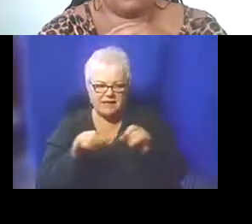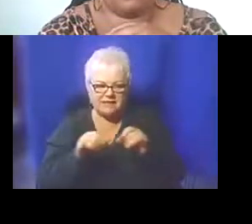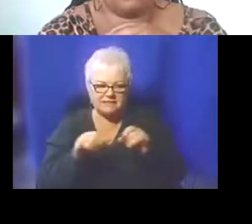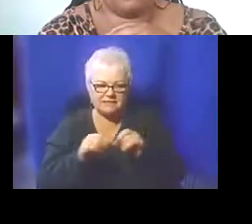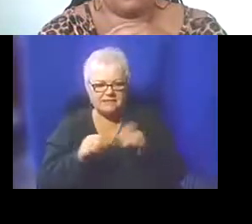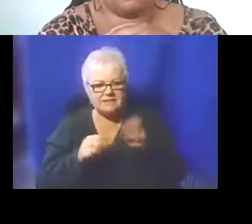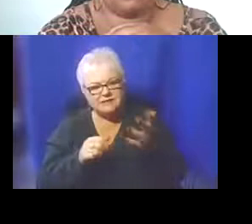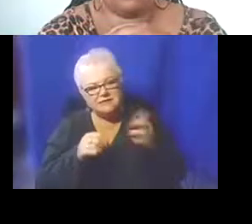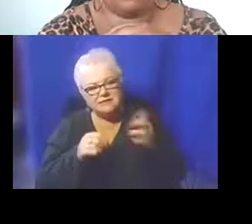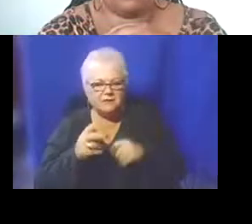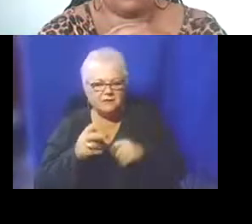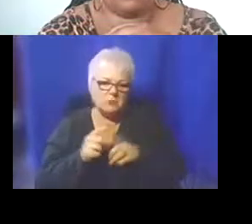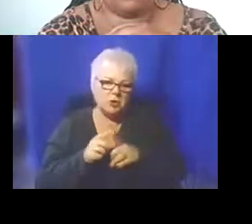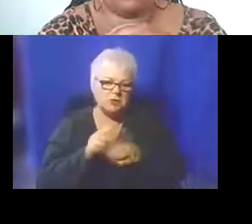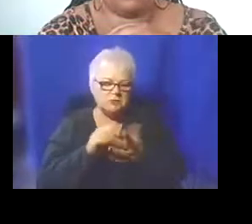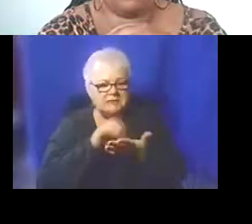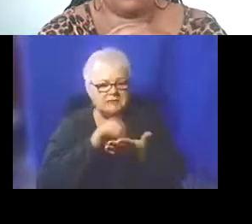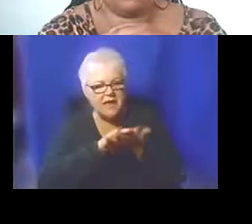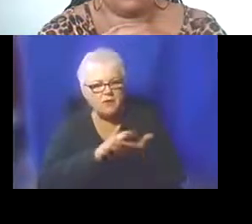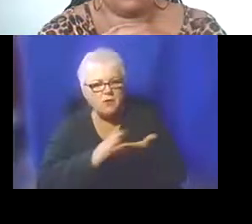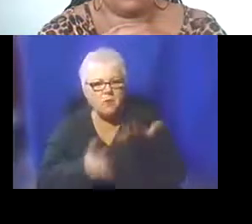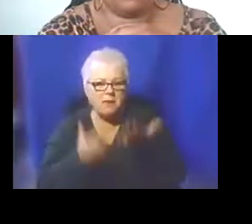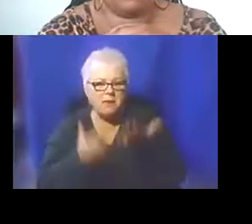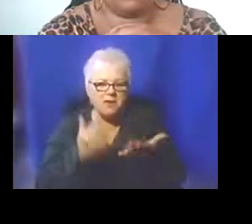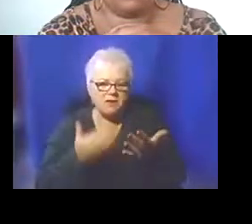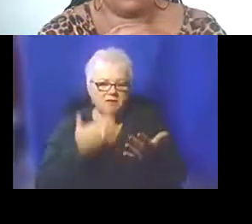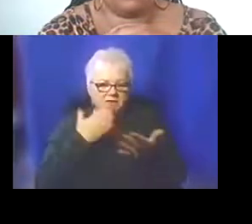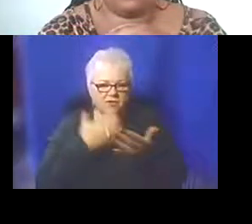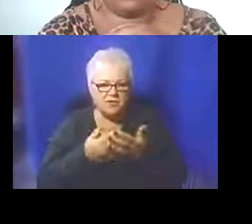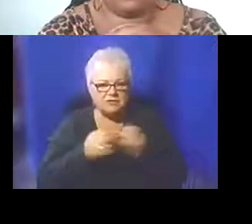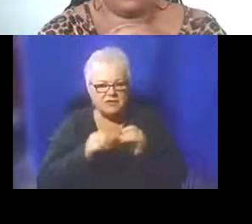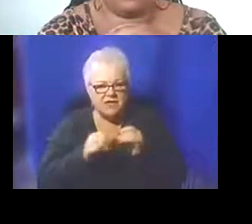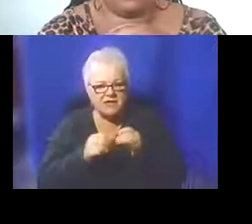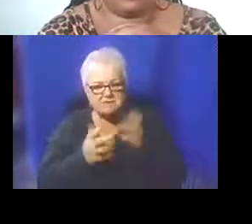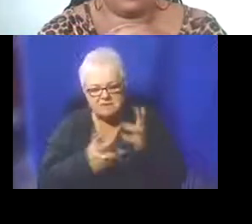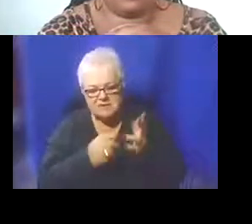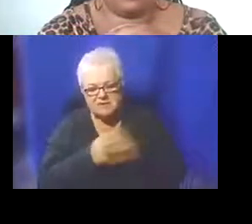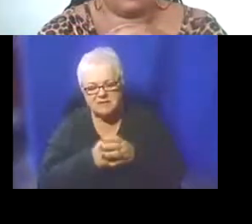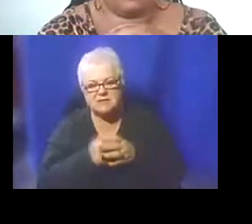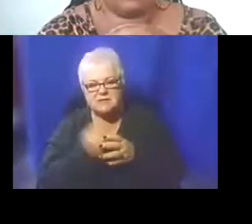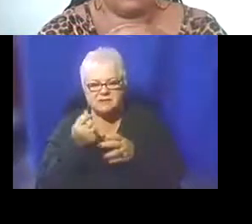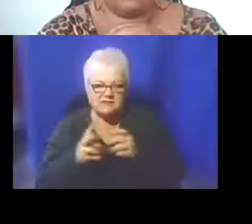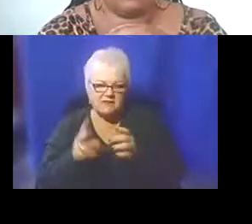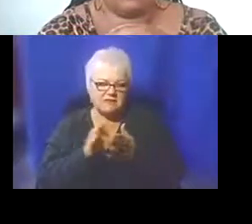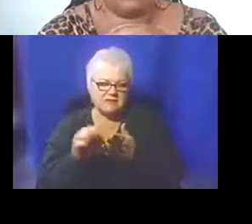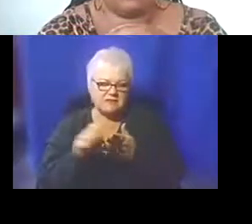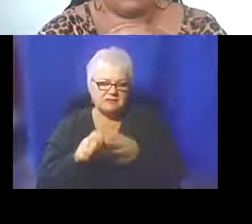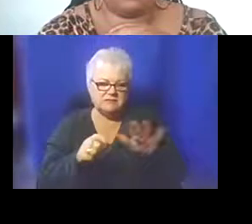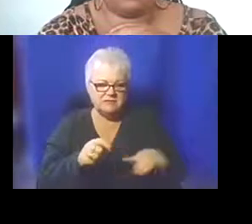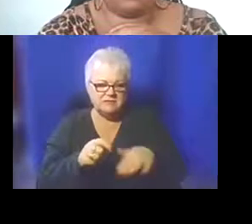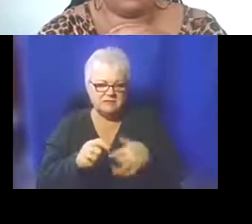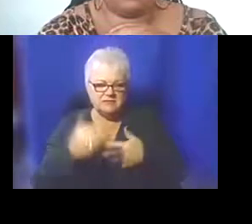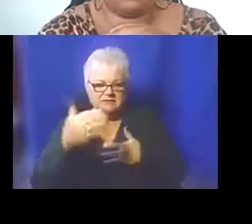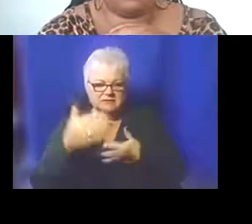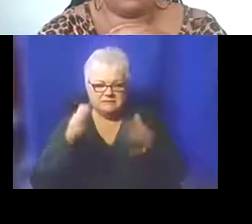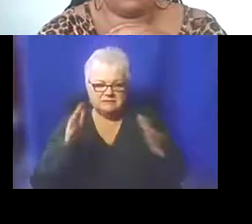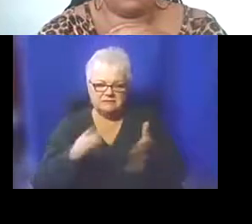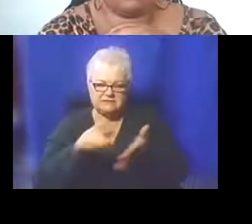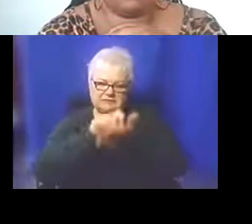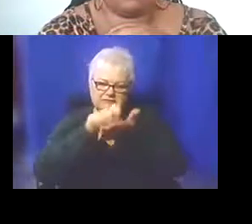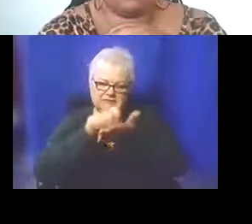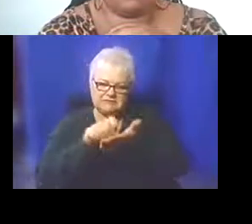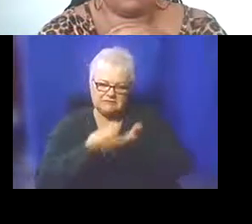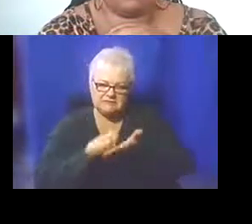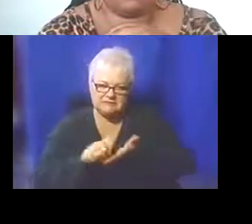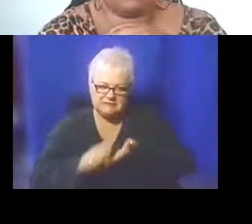able to get a few words written down. You might, if you got a good sized Post-it note, you might be able to get several sentences down. Or if you got a good sized Post-it note, you'd be able to